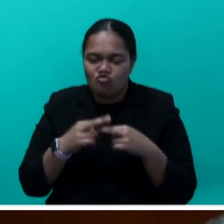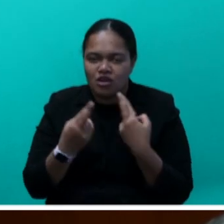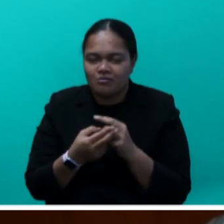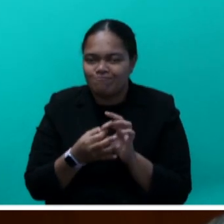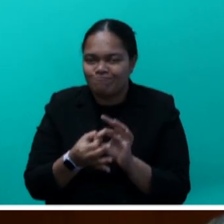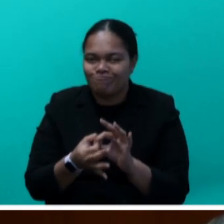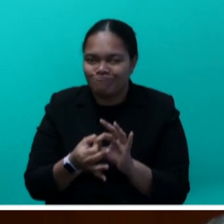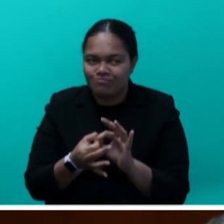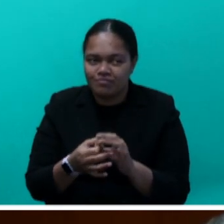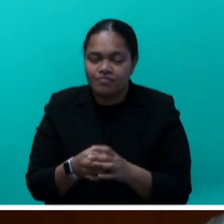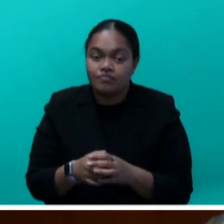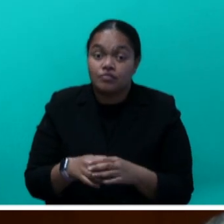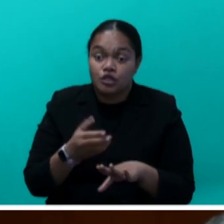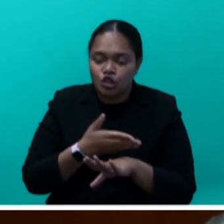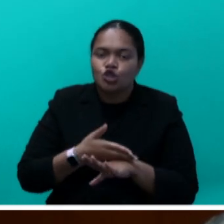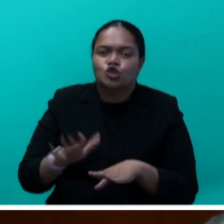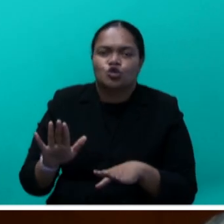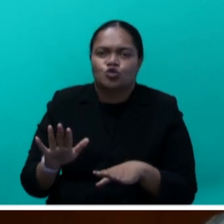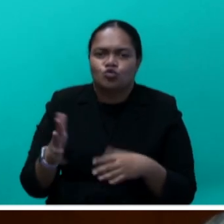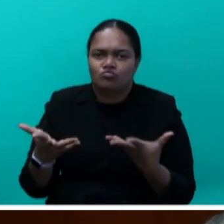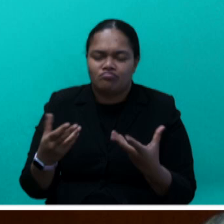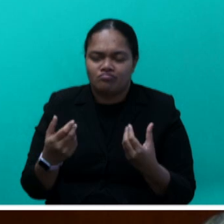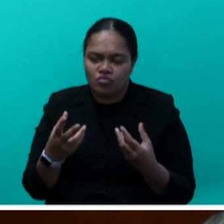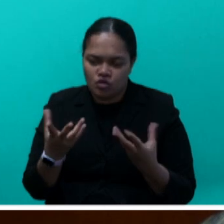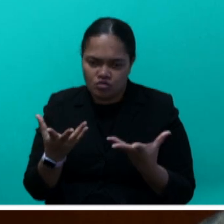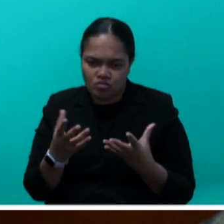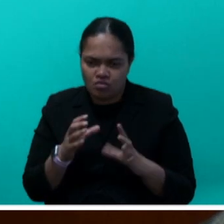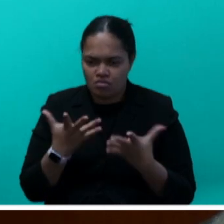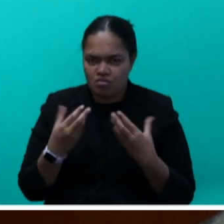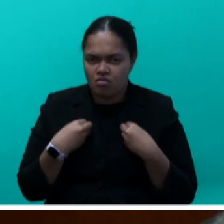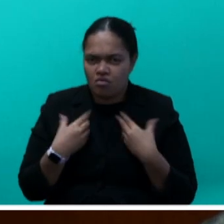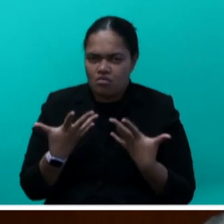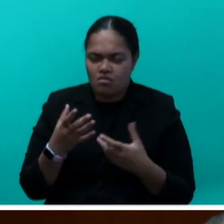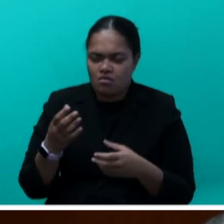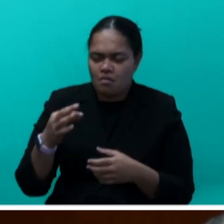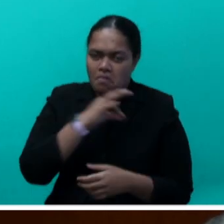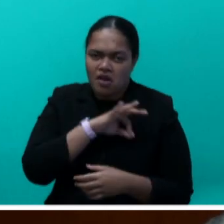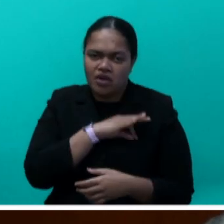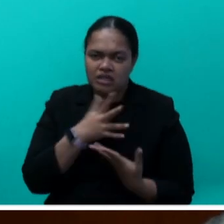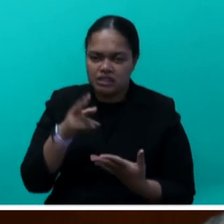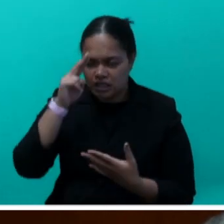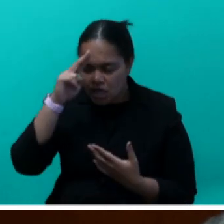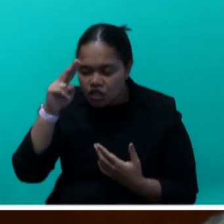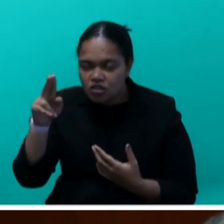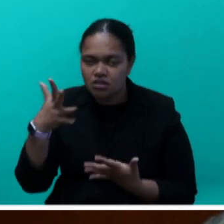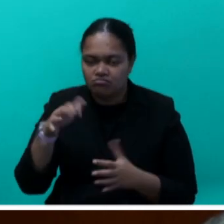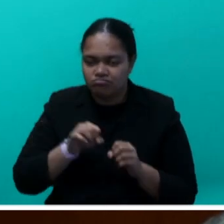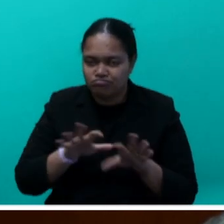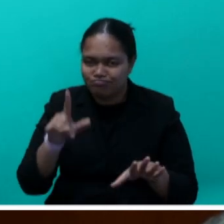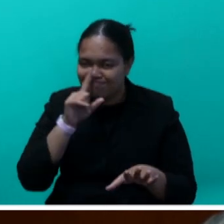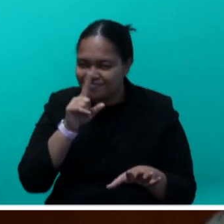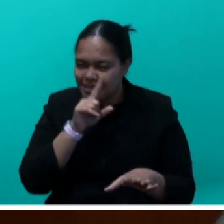And we also explored new avenues of cooperation to benefit our nations and people.